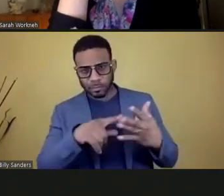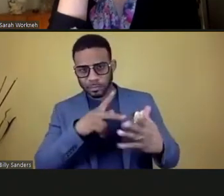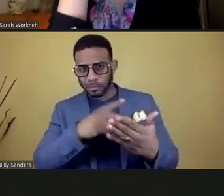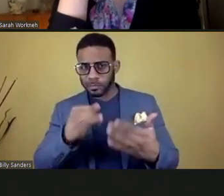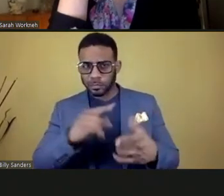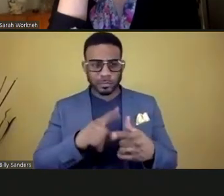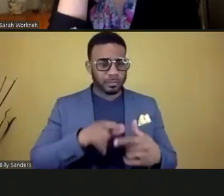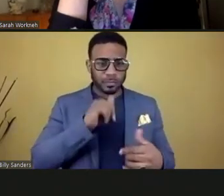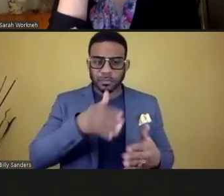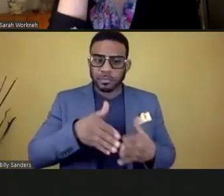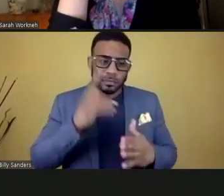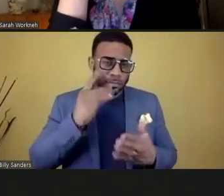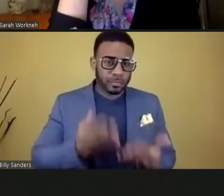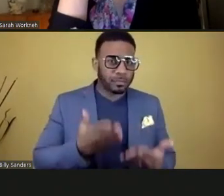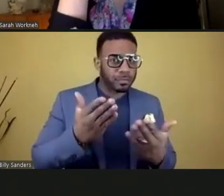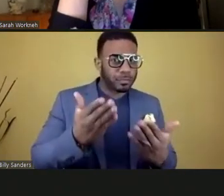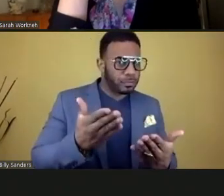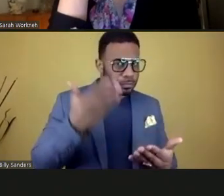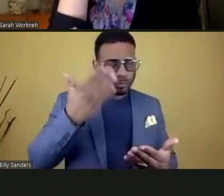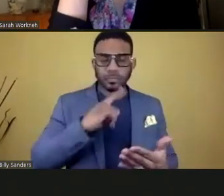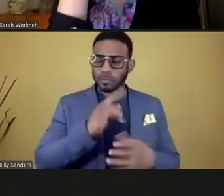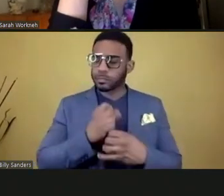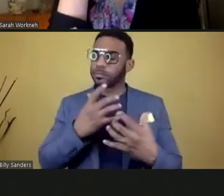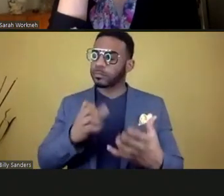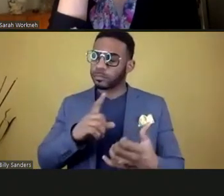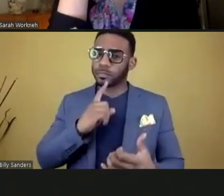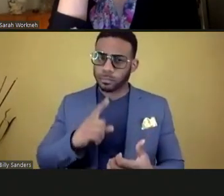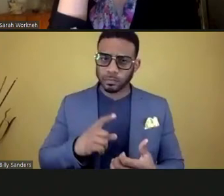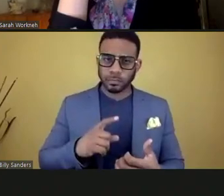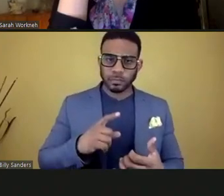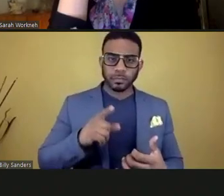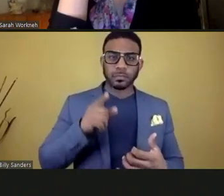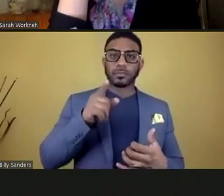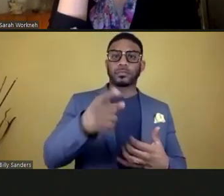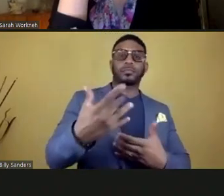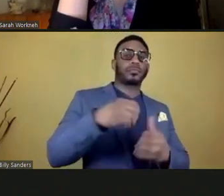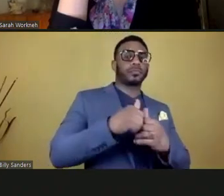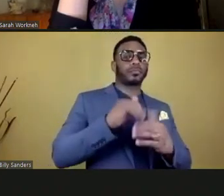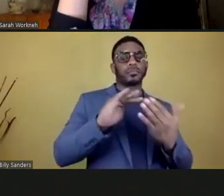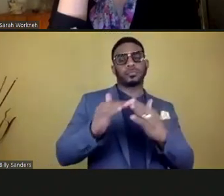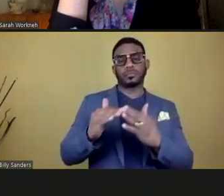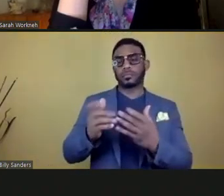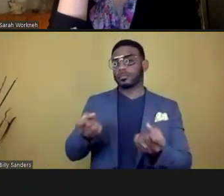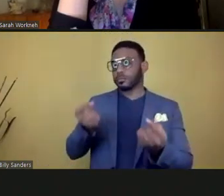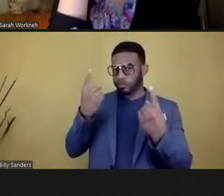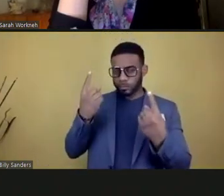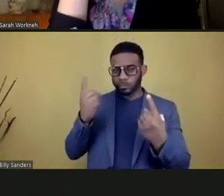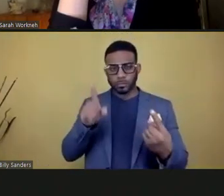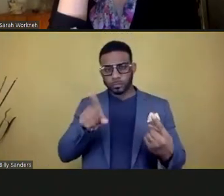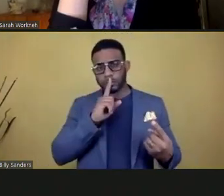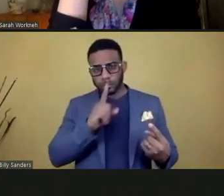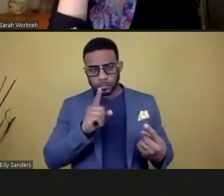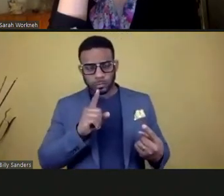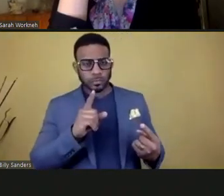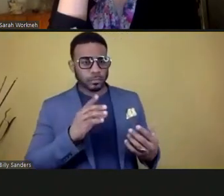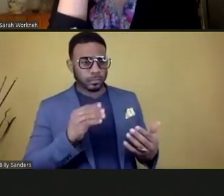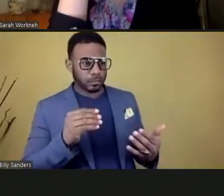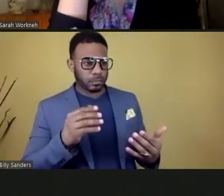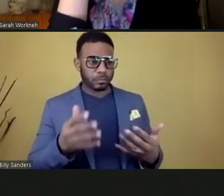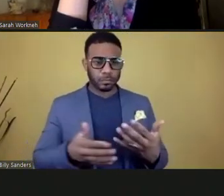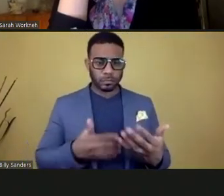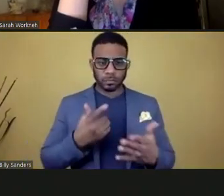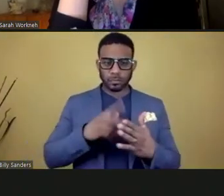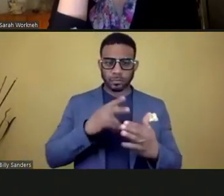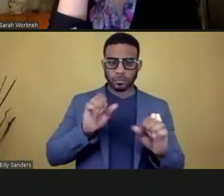or we don't ask for a proposal up front. We really want it to be you engaging with the community and understanding where you are and what